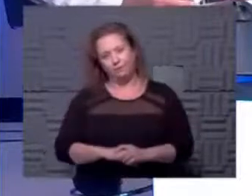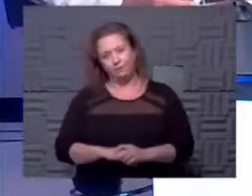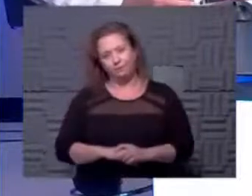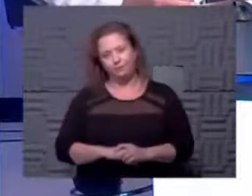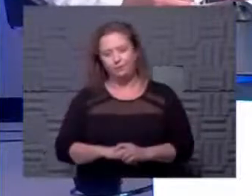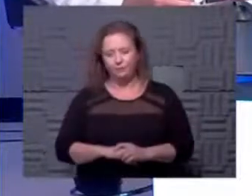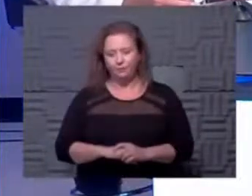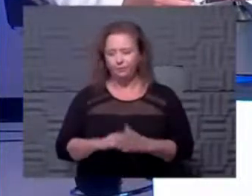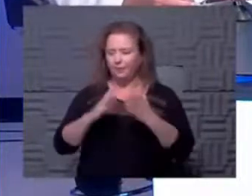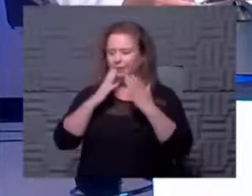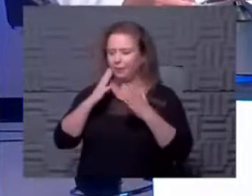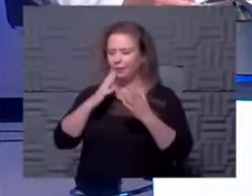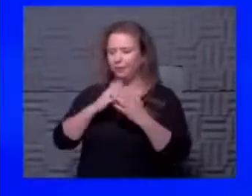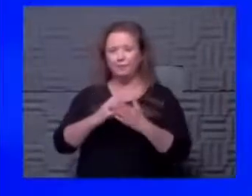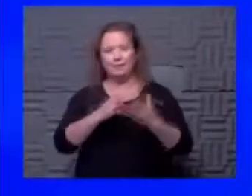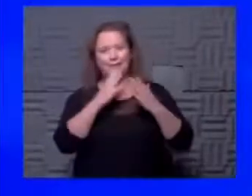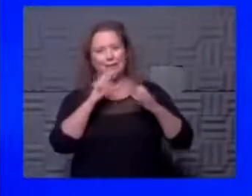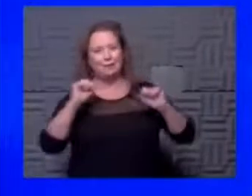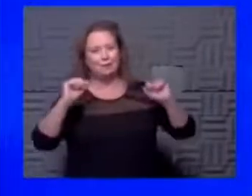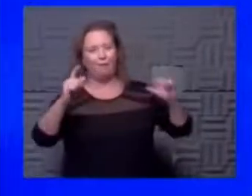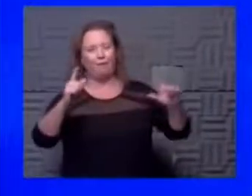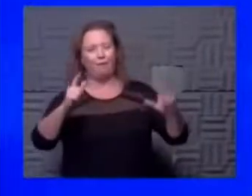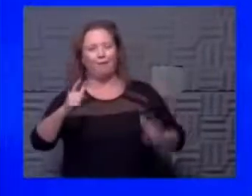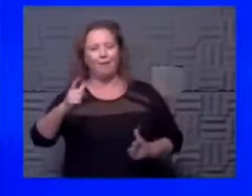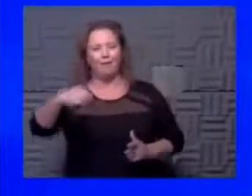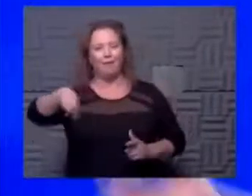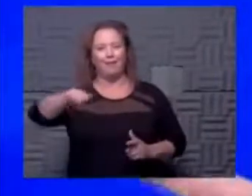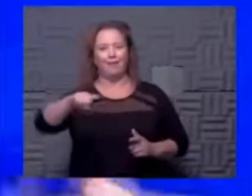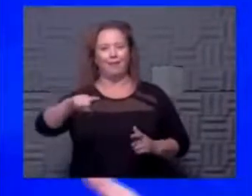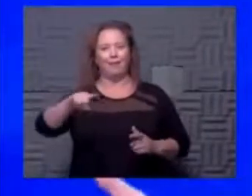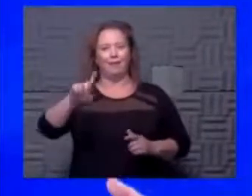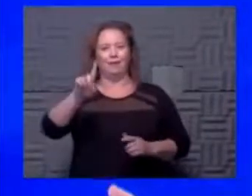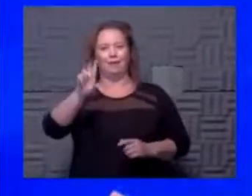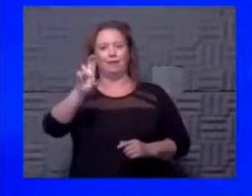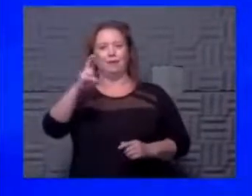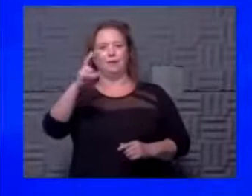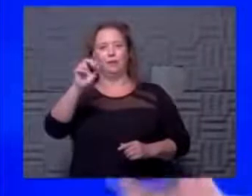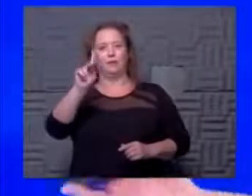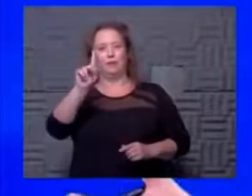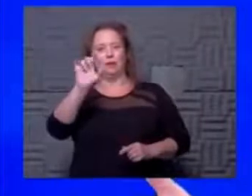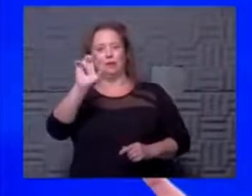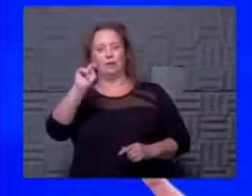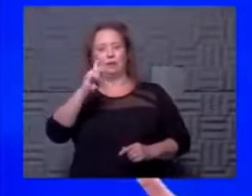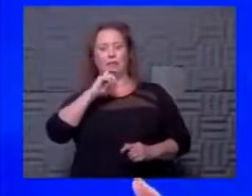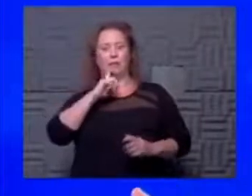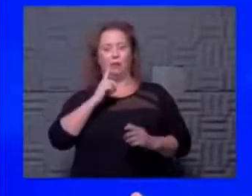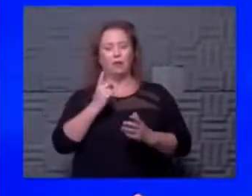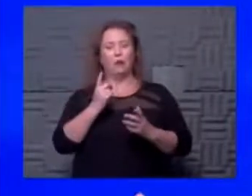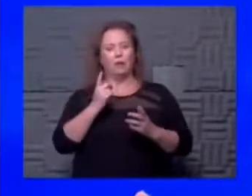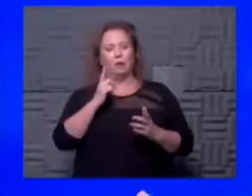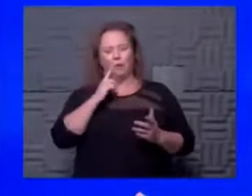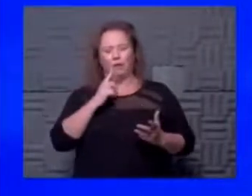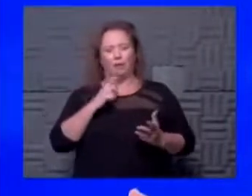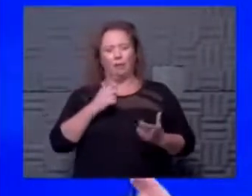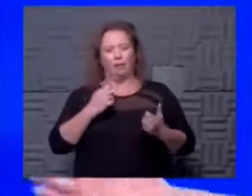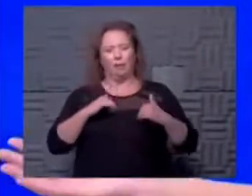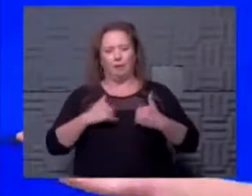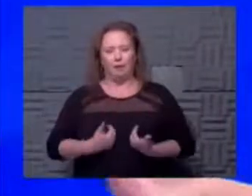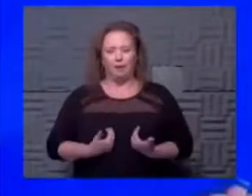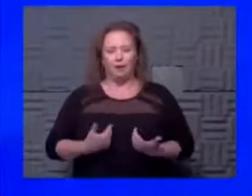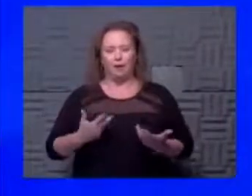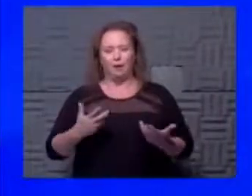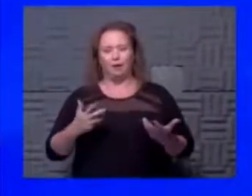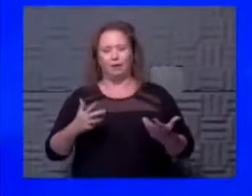right. Thank you. All right. And thank you. As Dr. Hawkinson has said, we all grow a little weary sometimes too. I